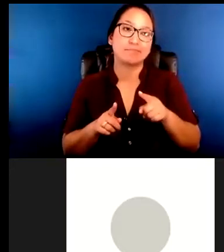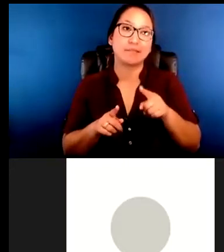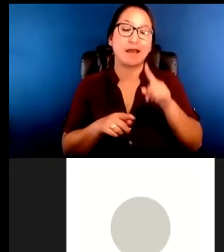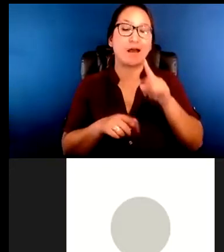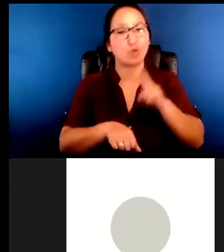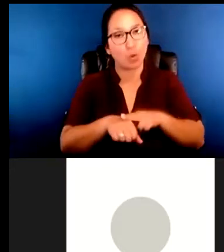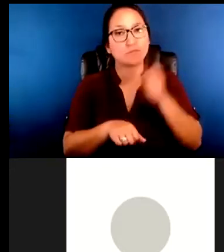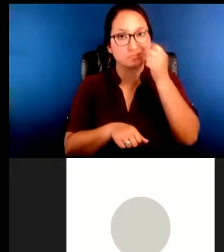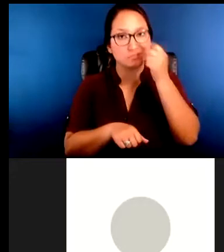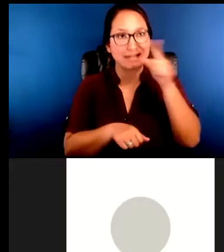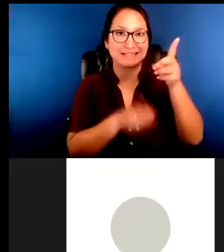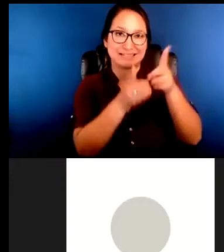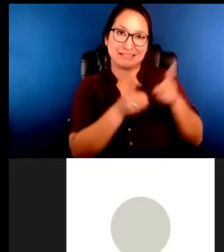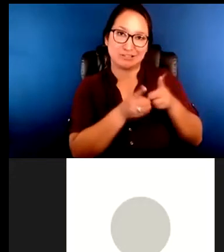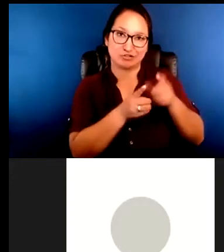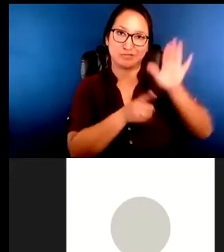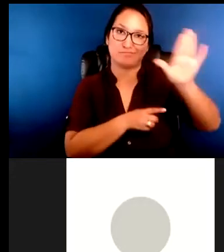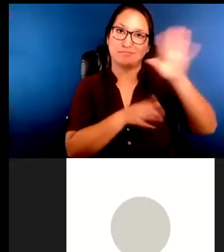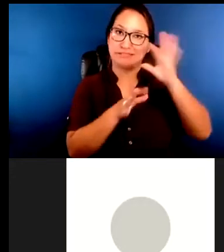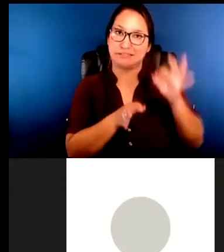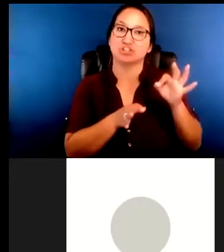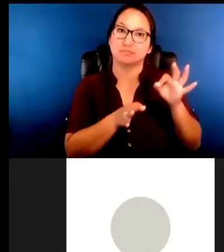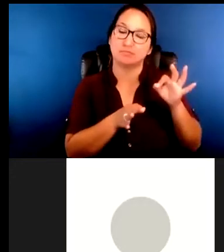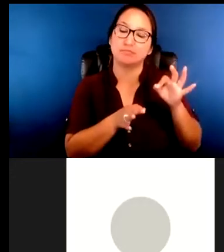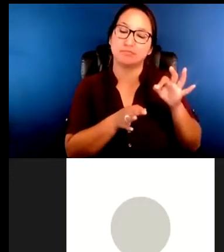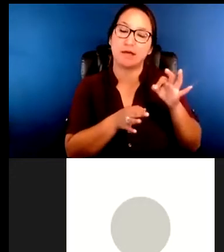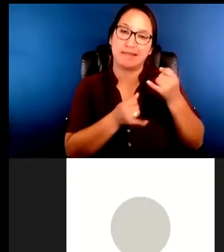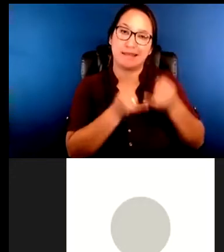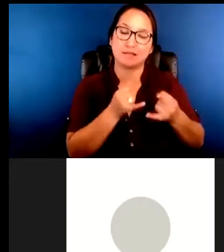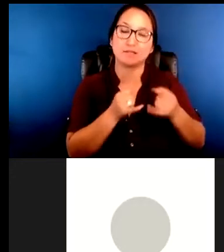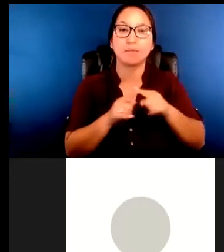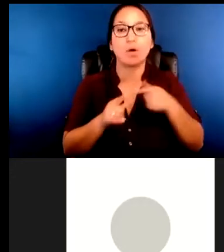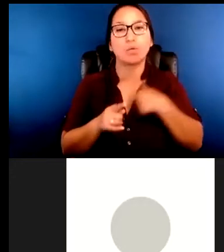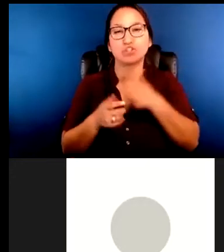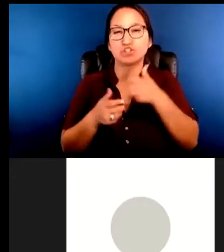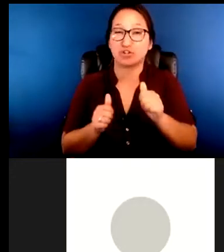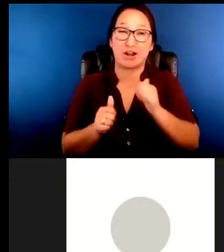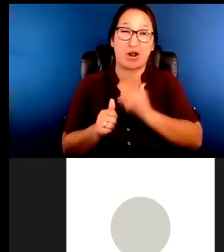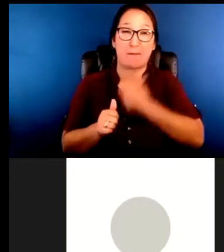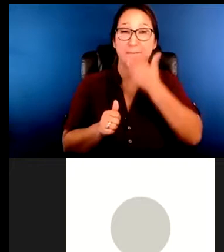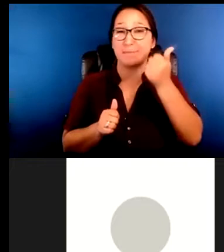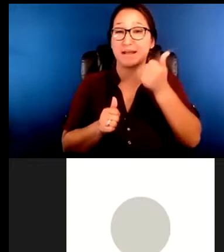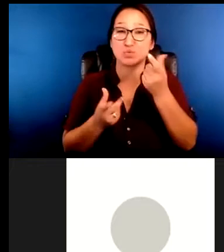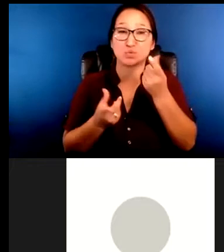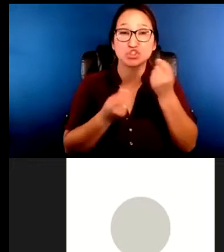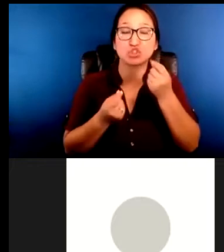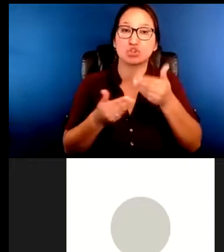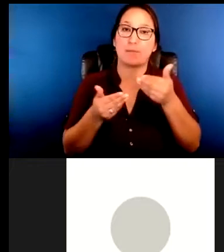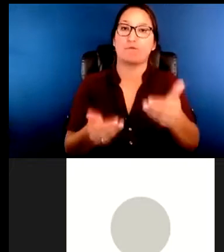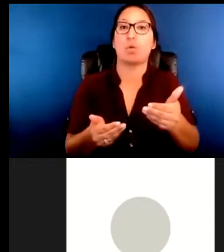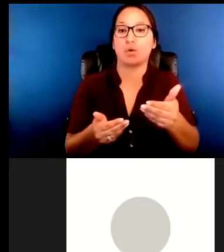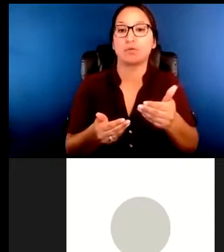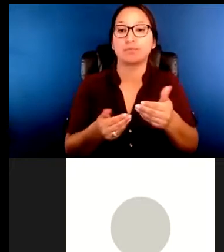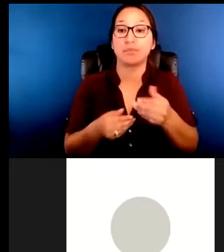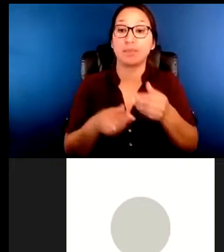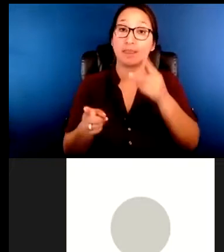trying to move forward with the very best for your kids and our community. Kevin, did you want to